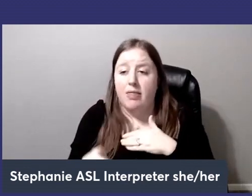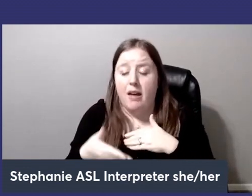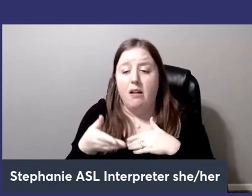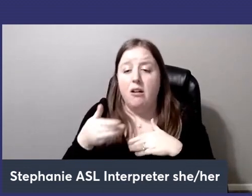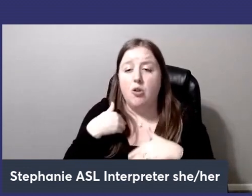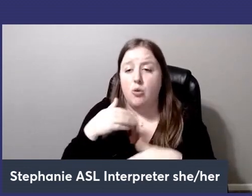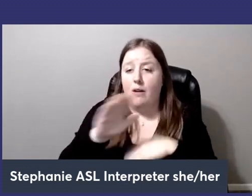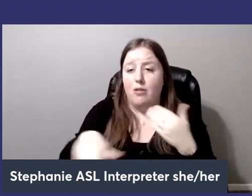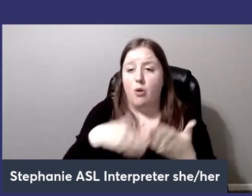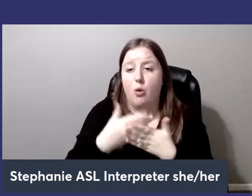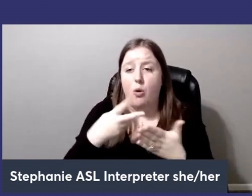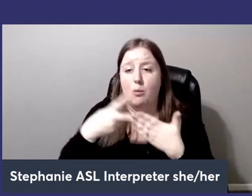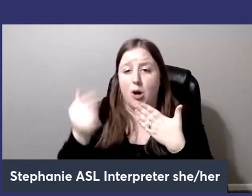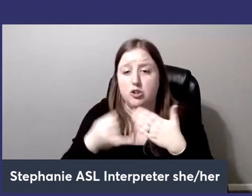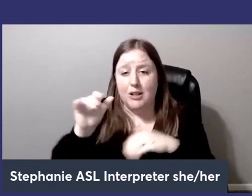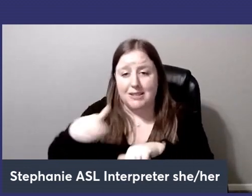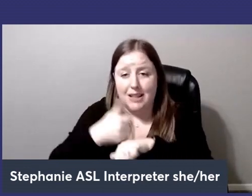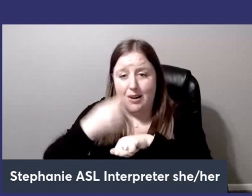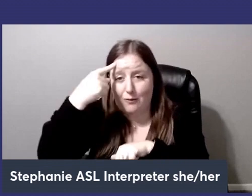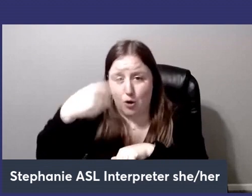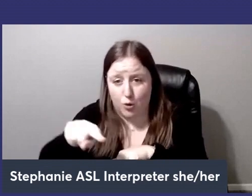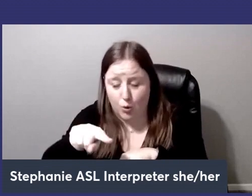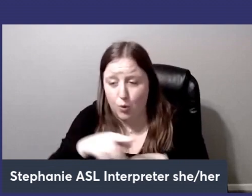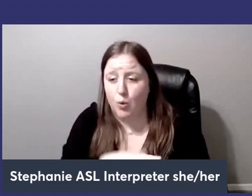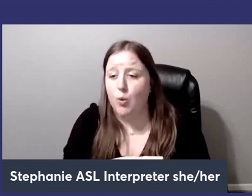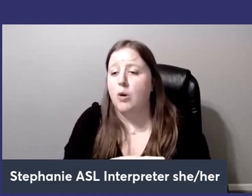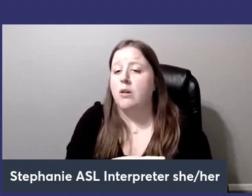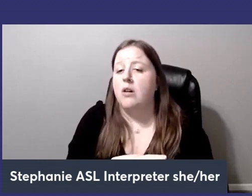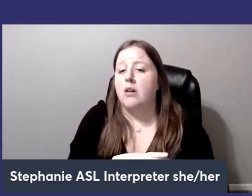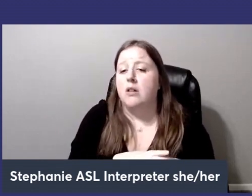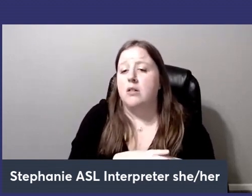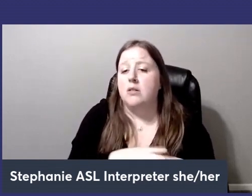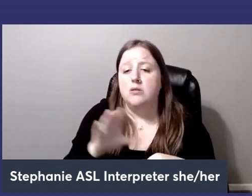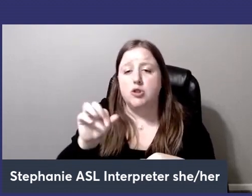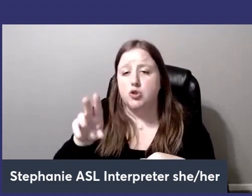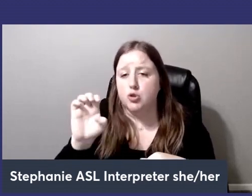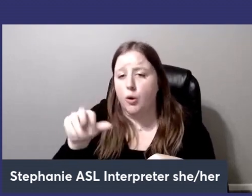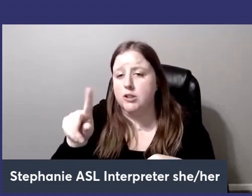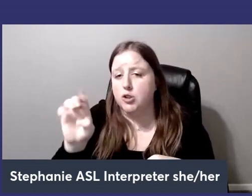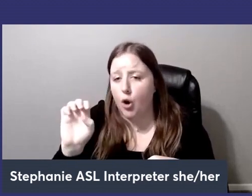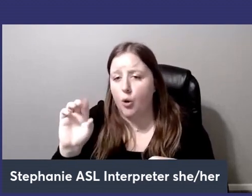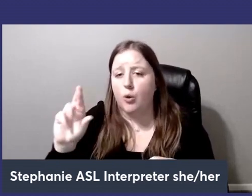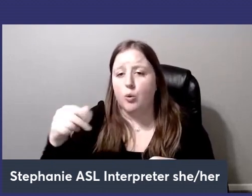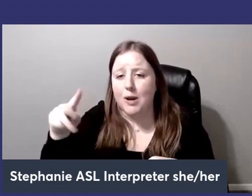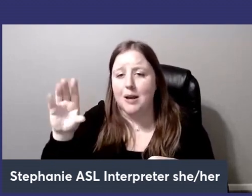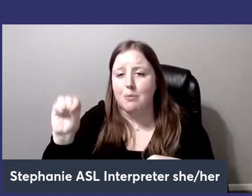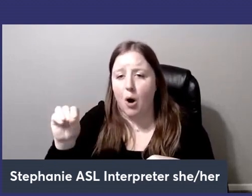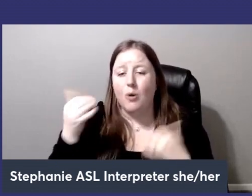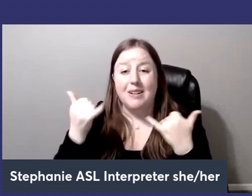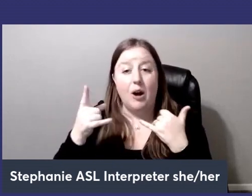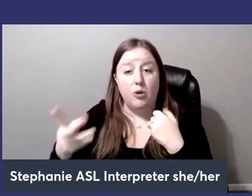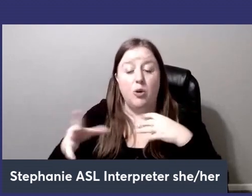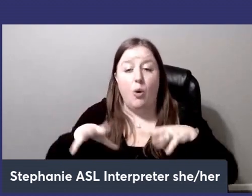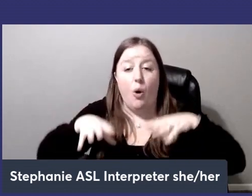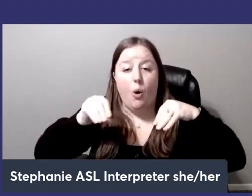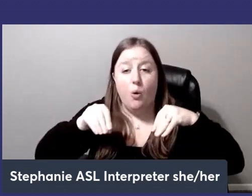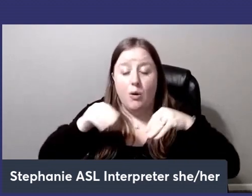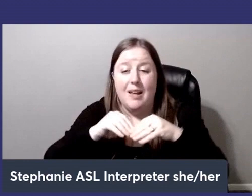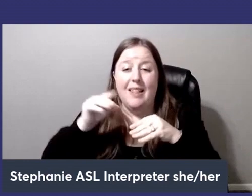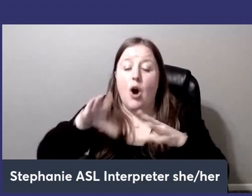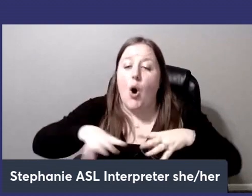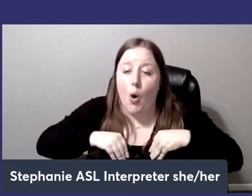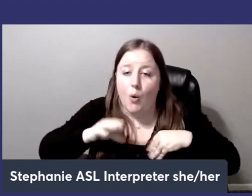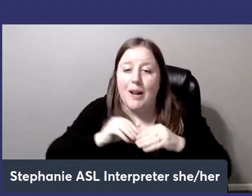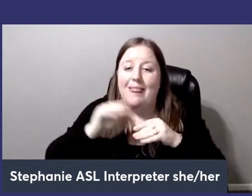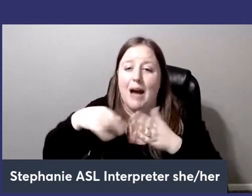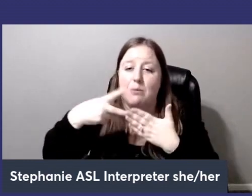entire project set up for you. So issues management board, source code repos that now you own in your project, CI/CD pipelines that,